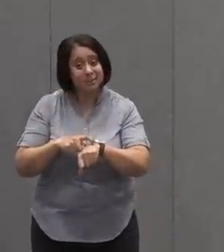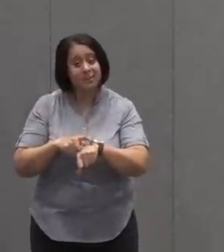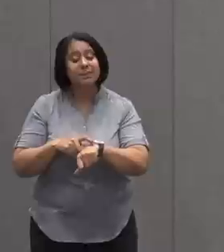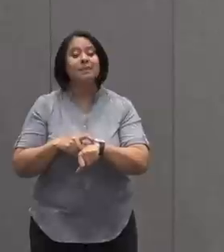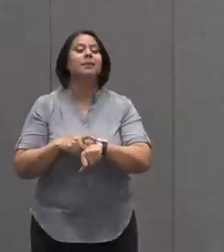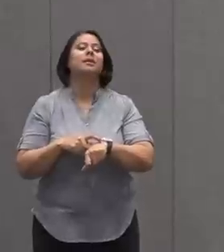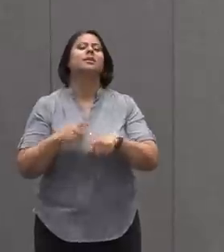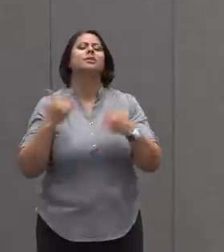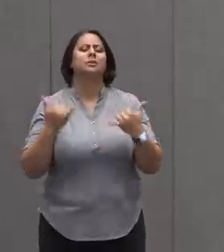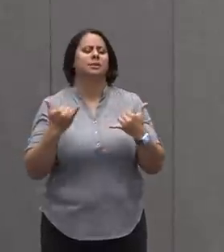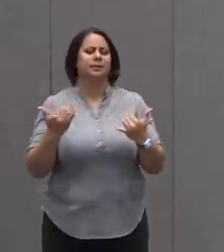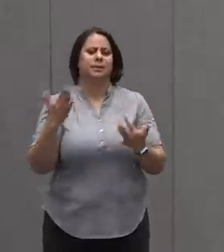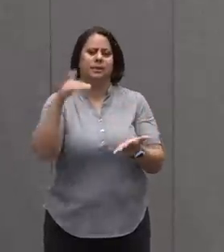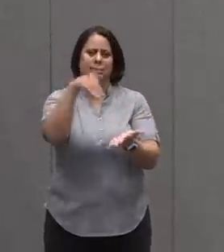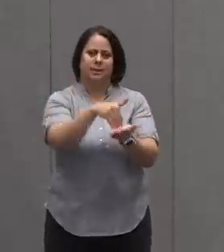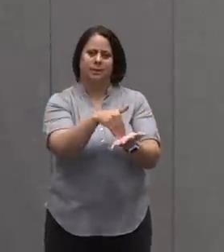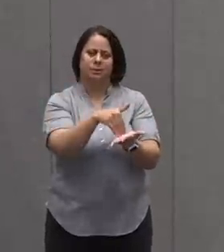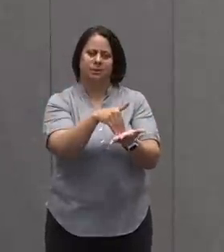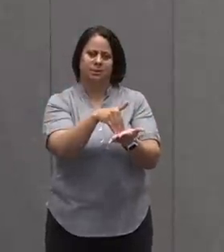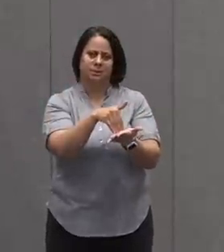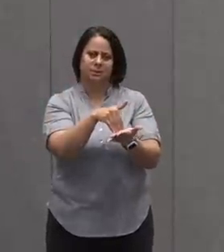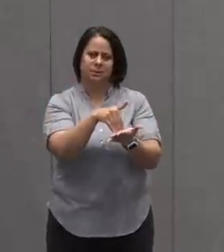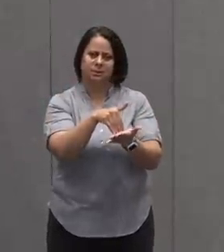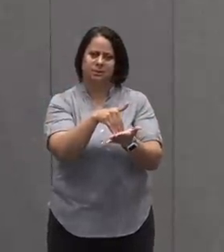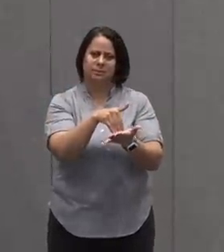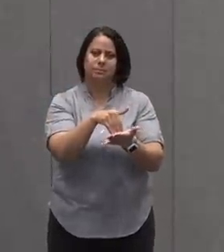I say that we had? We said